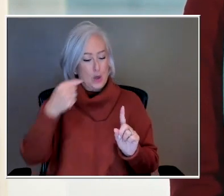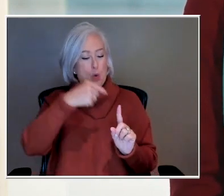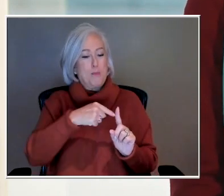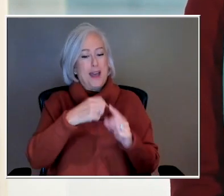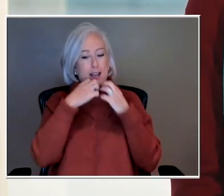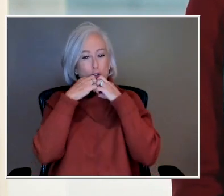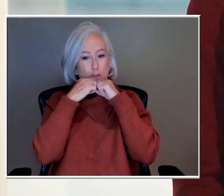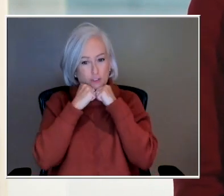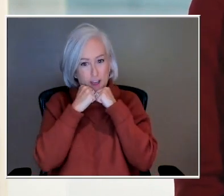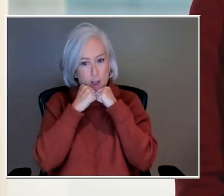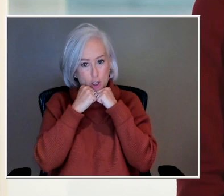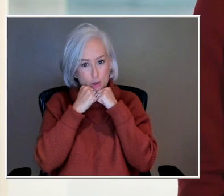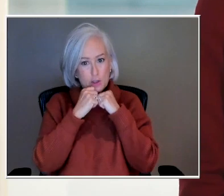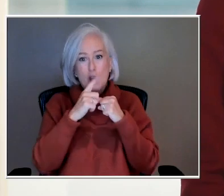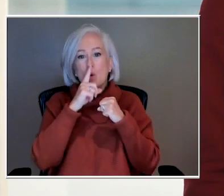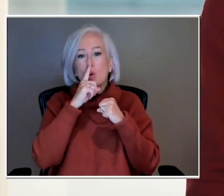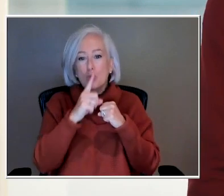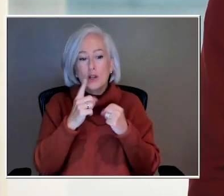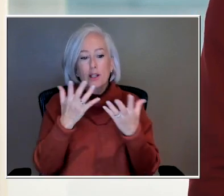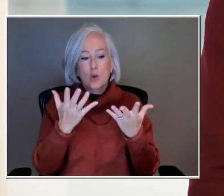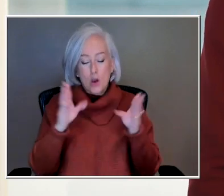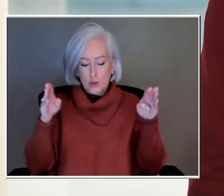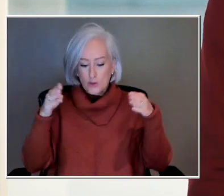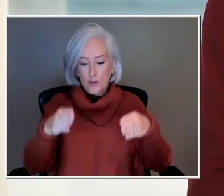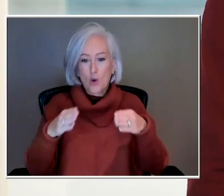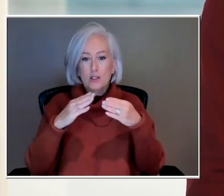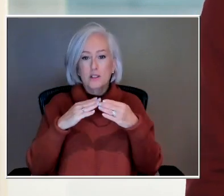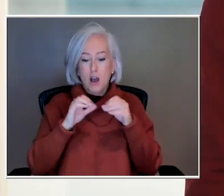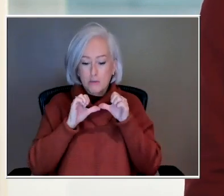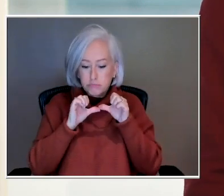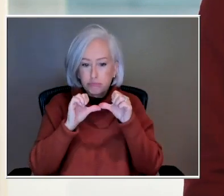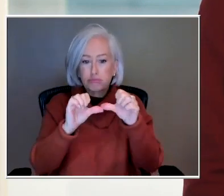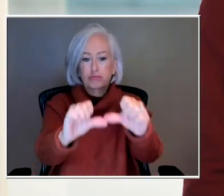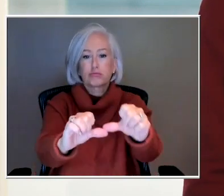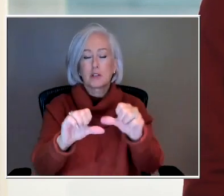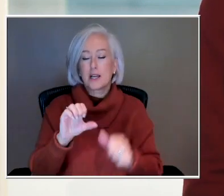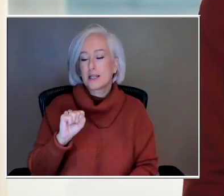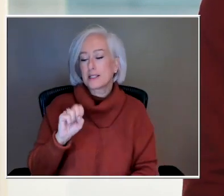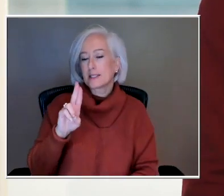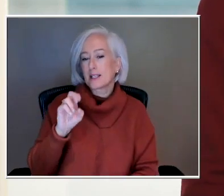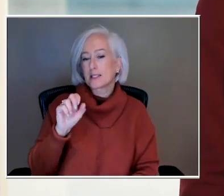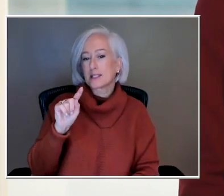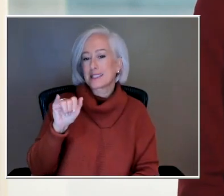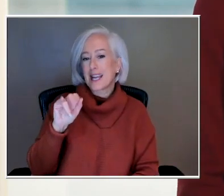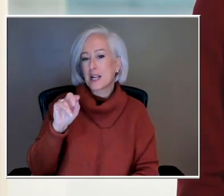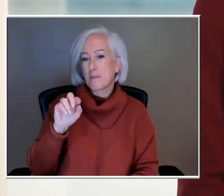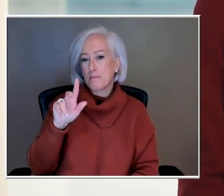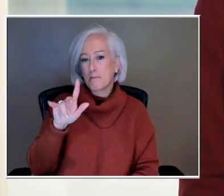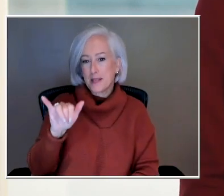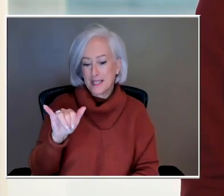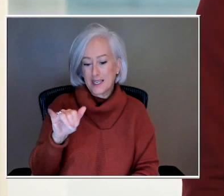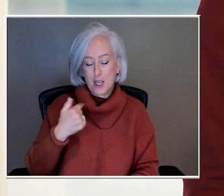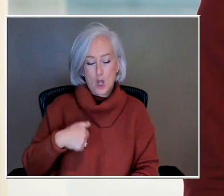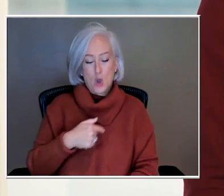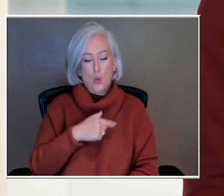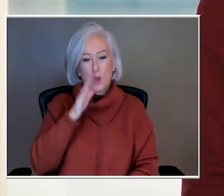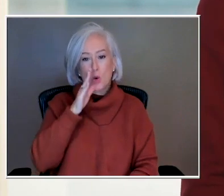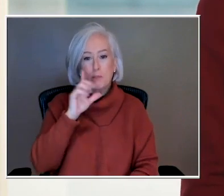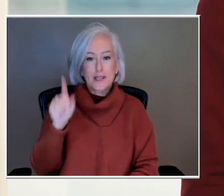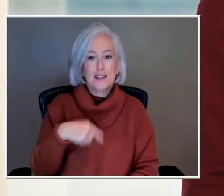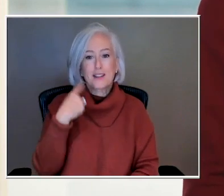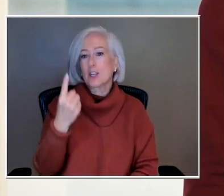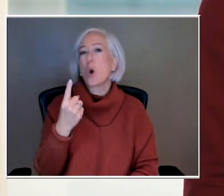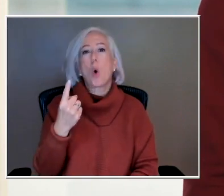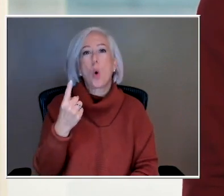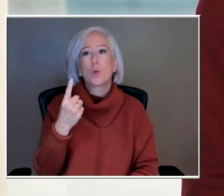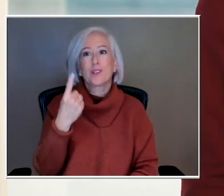into sustainability. And we're pursuing LEED Gold, and we'll be one of the only stadiums in the country to have that designation. So much goes